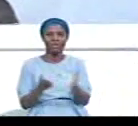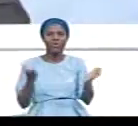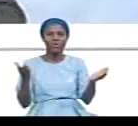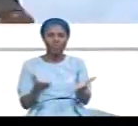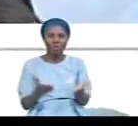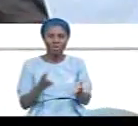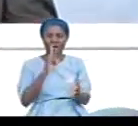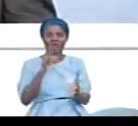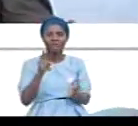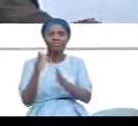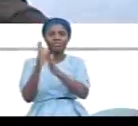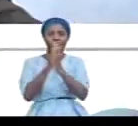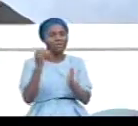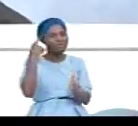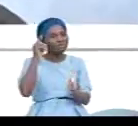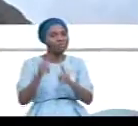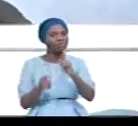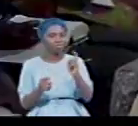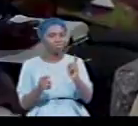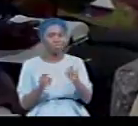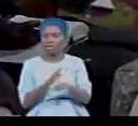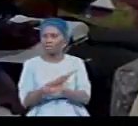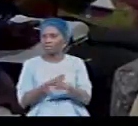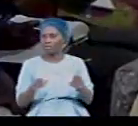for? Don't give up.